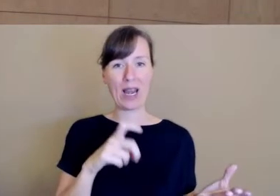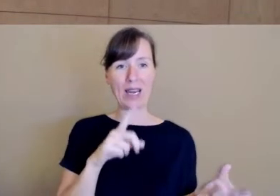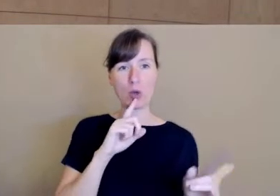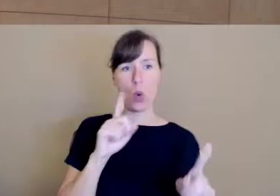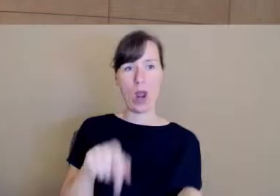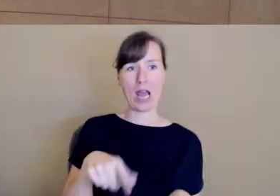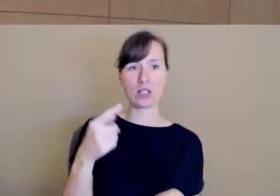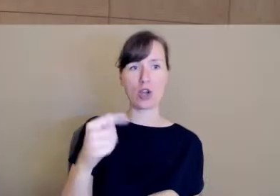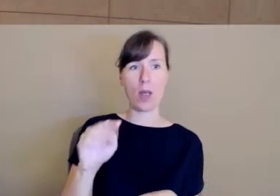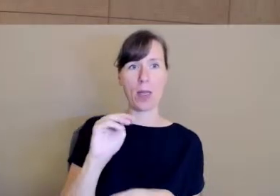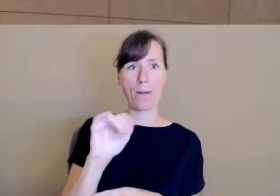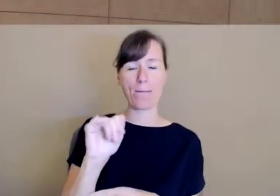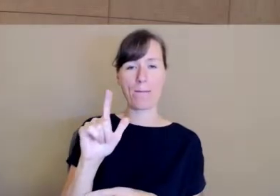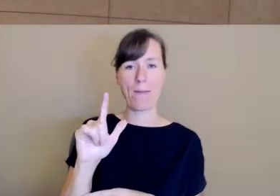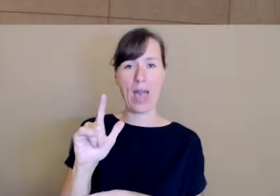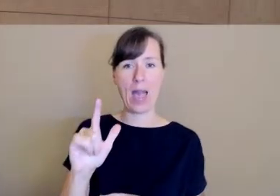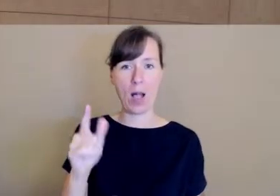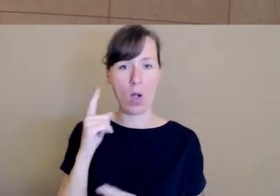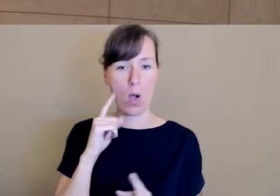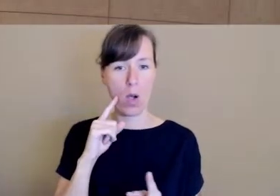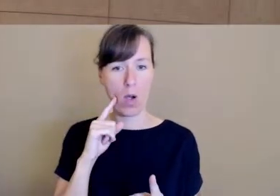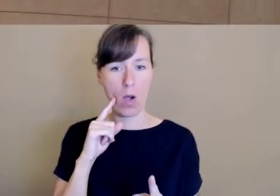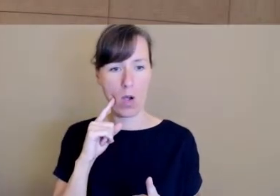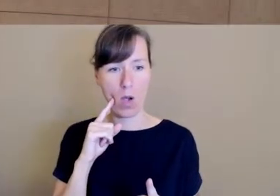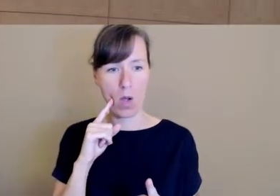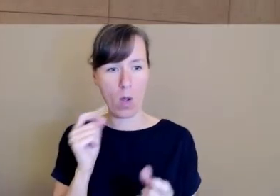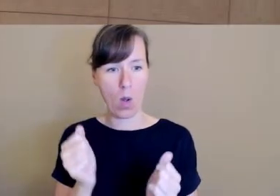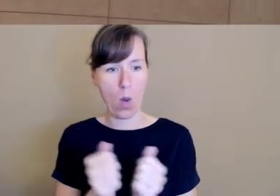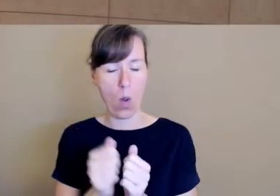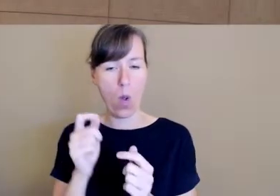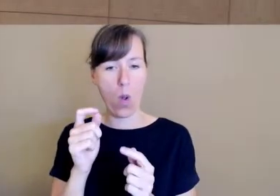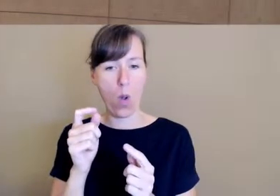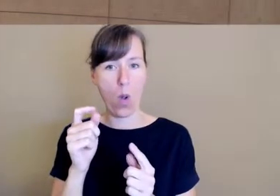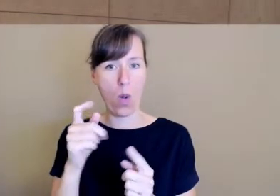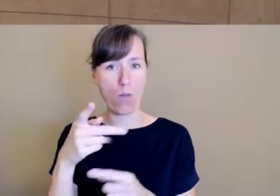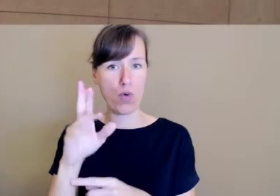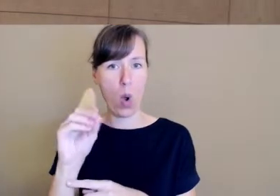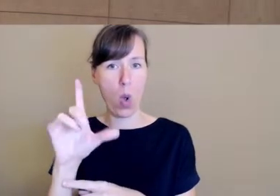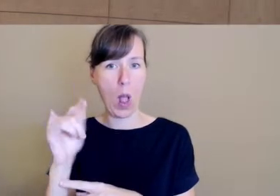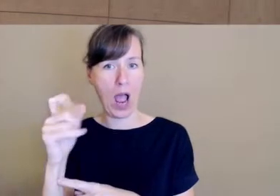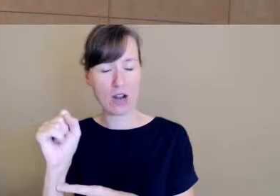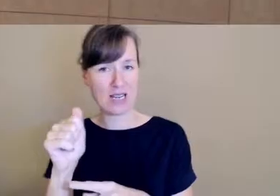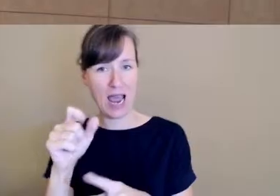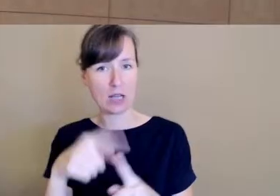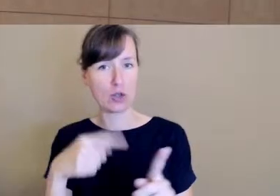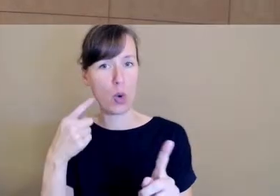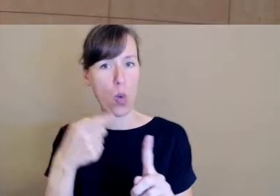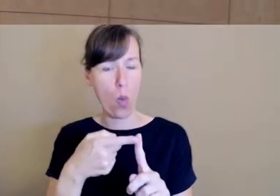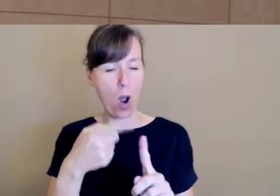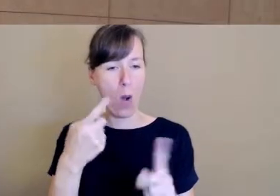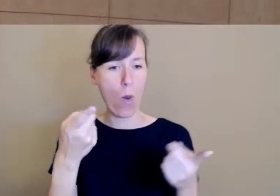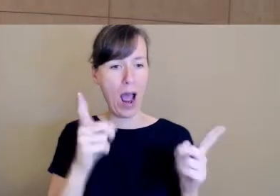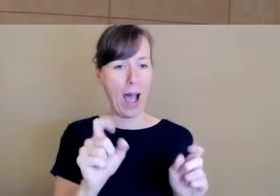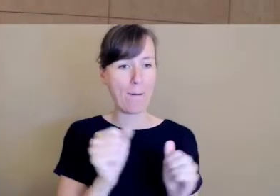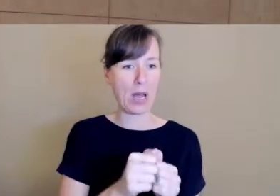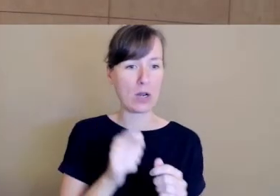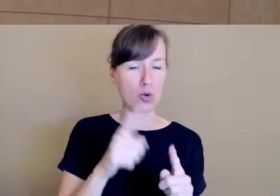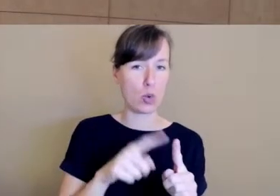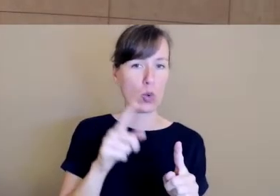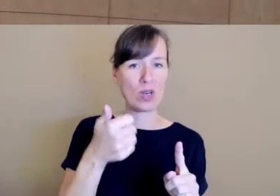to what happened with the $10,000. What did you all spend it on? We